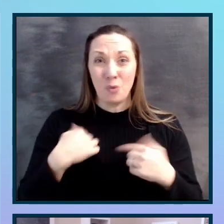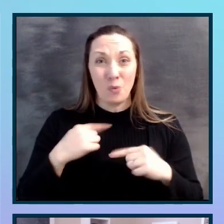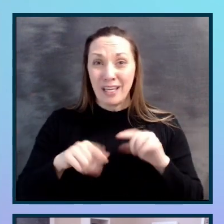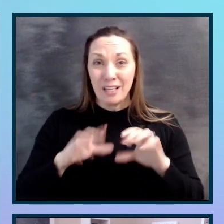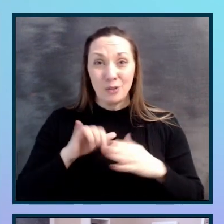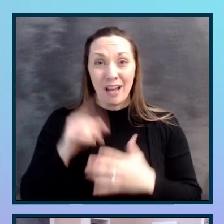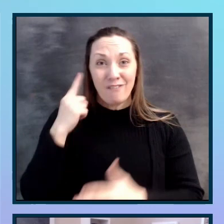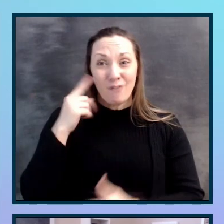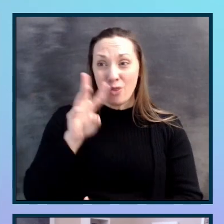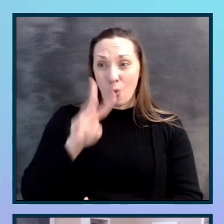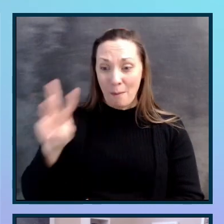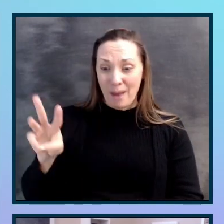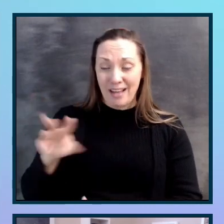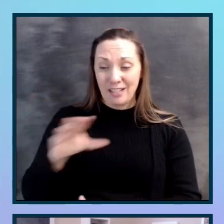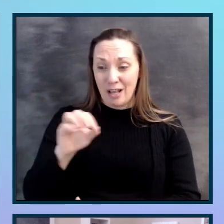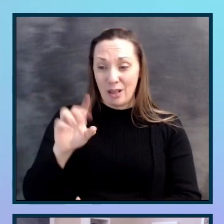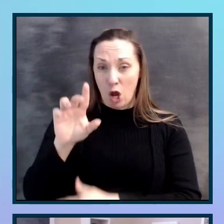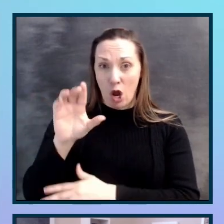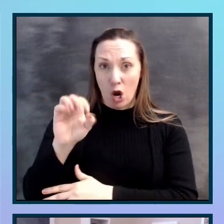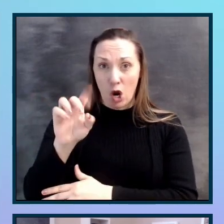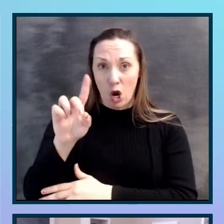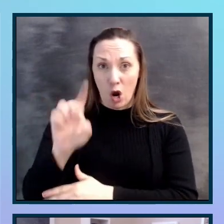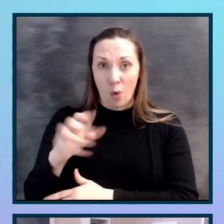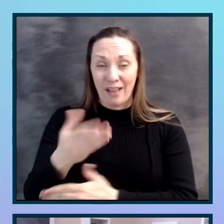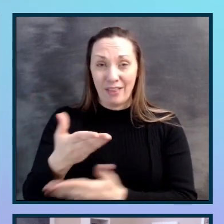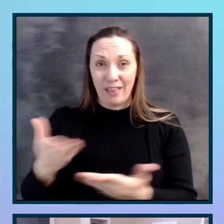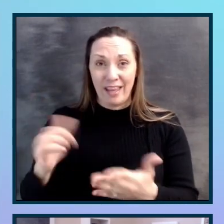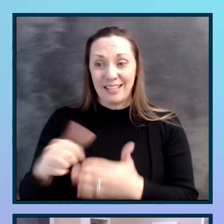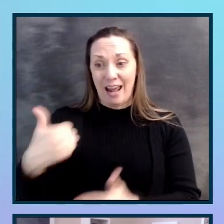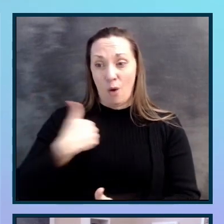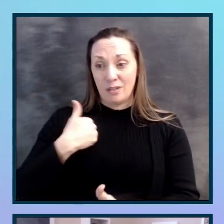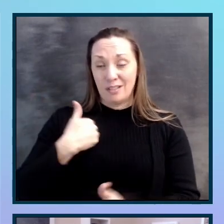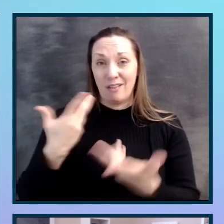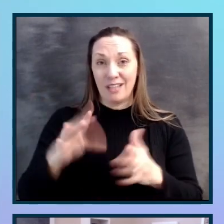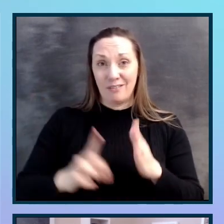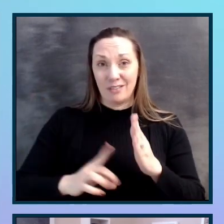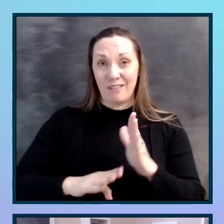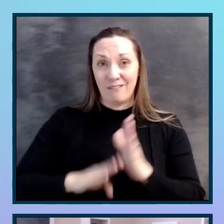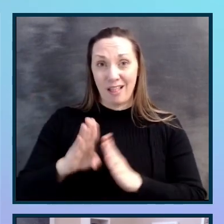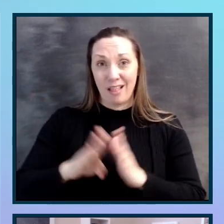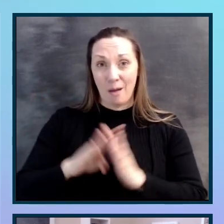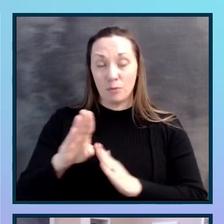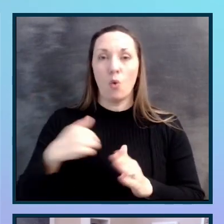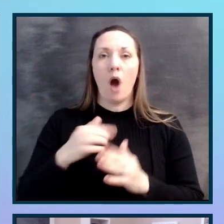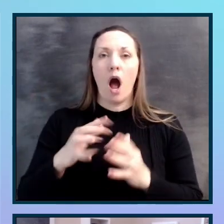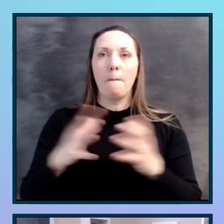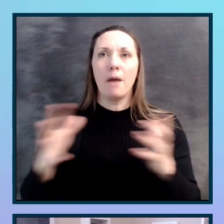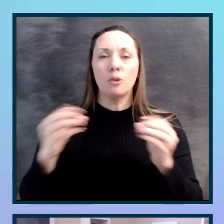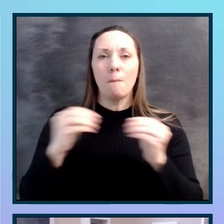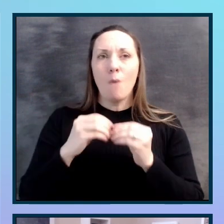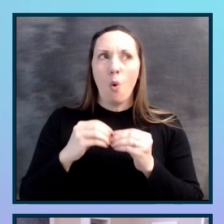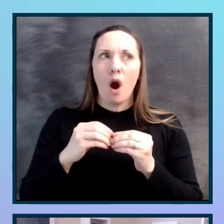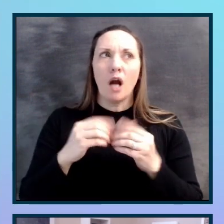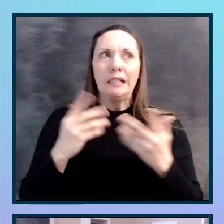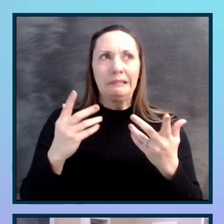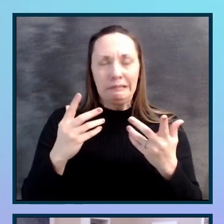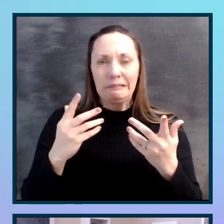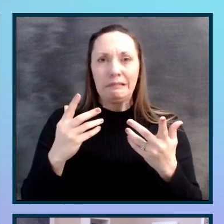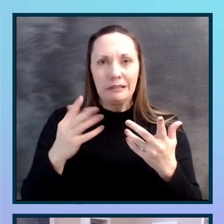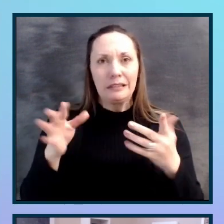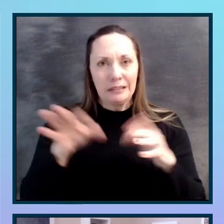web pages and the code and the things that we ourselves have developed. And so how much more is it